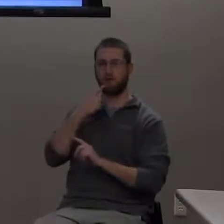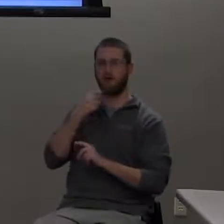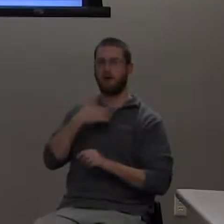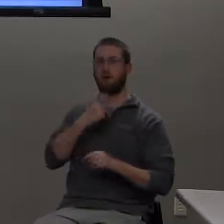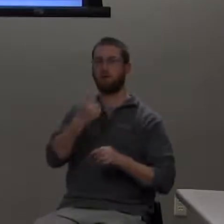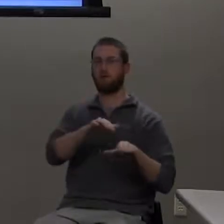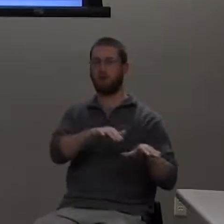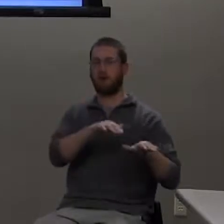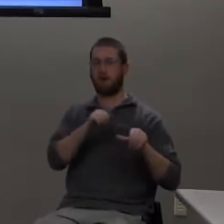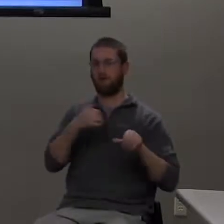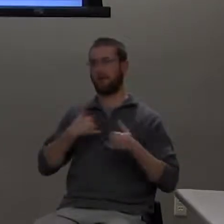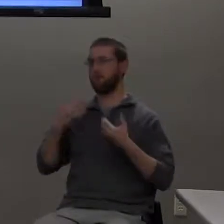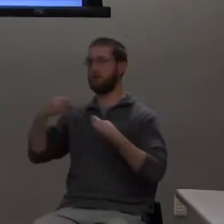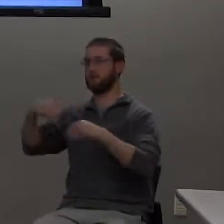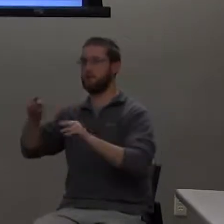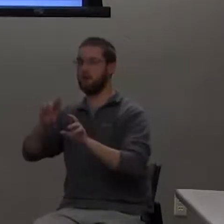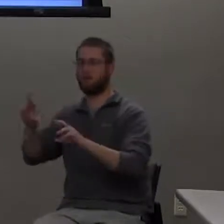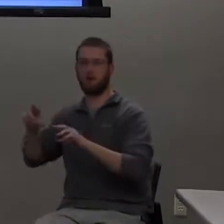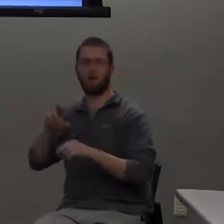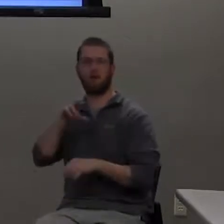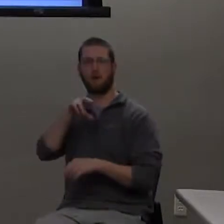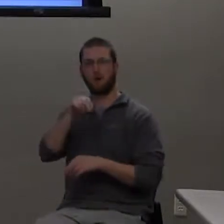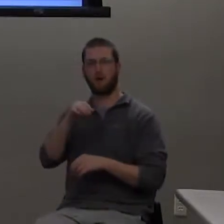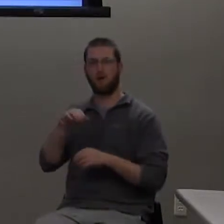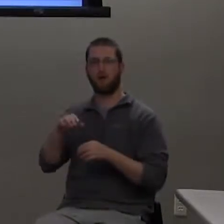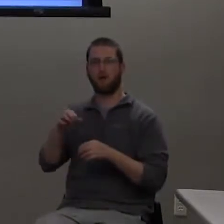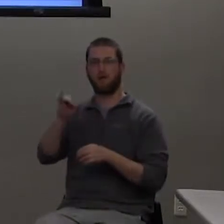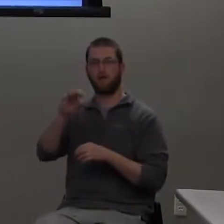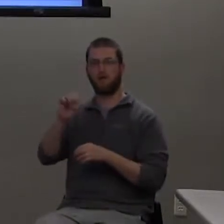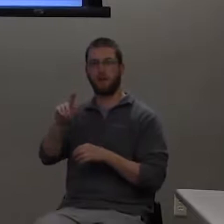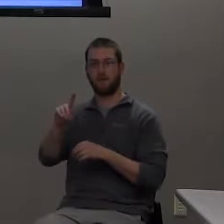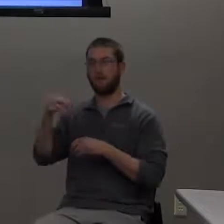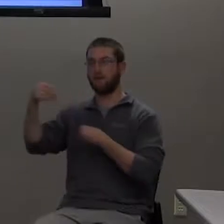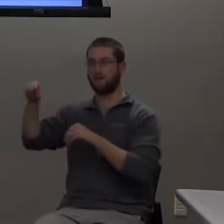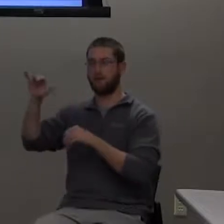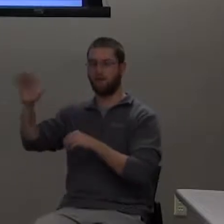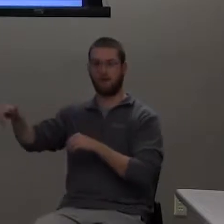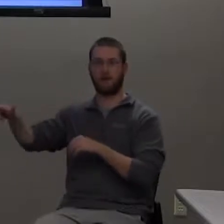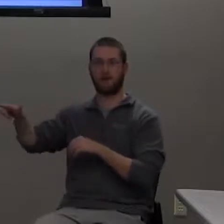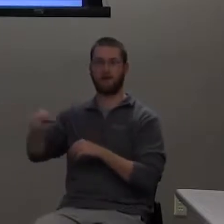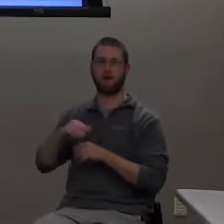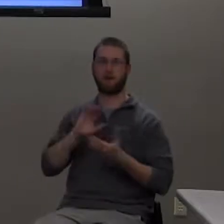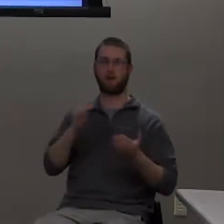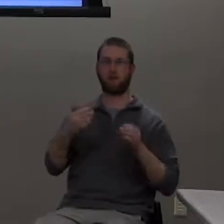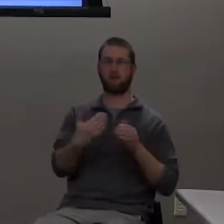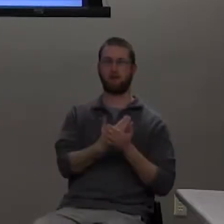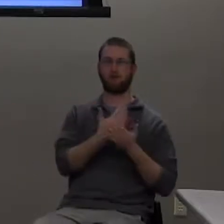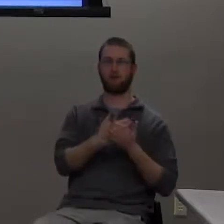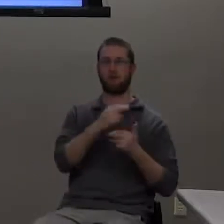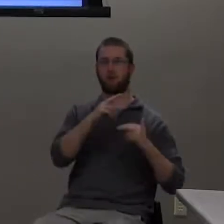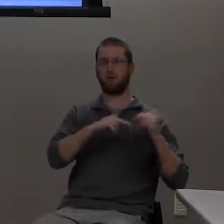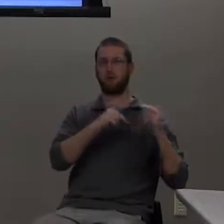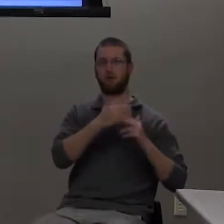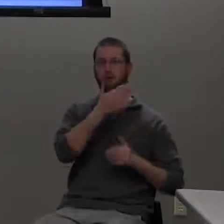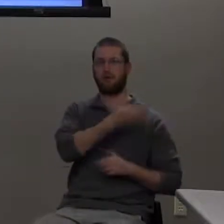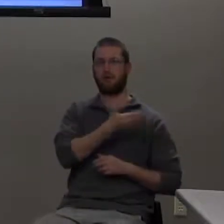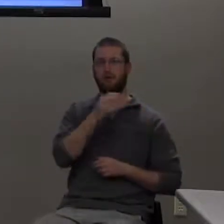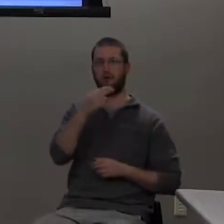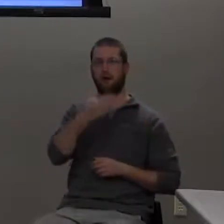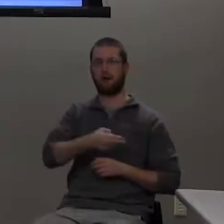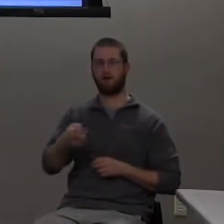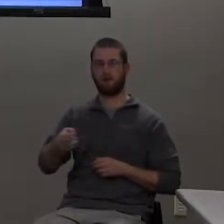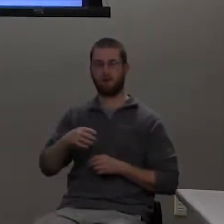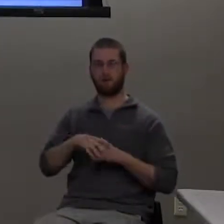now you have something to go sell. Or here's an empty field, sell that compared to the brand new spec building that's over in Harrisburg